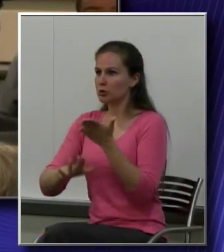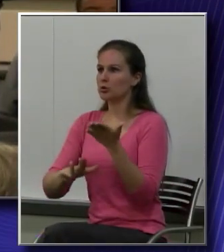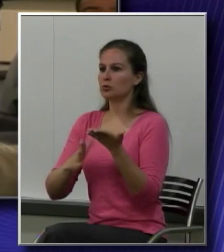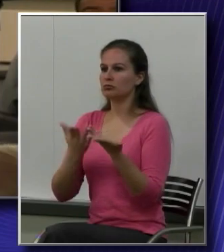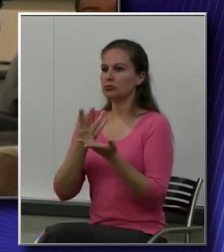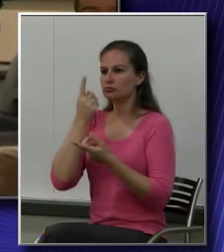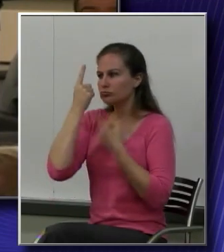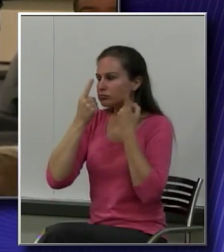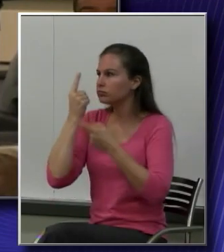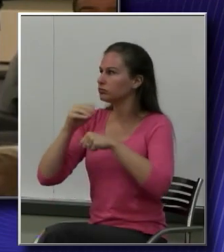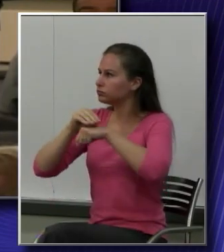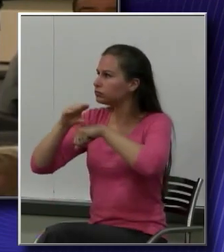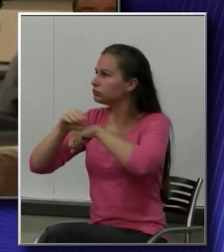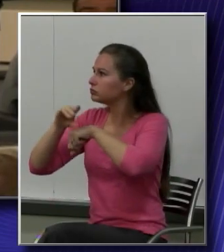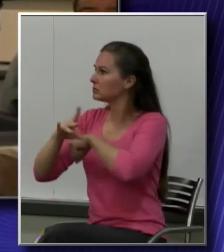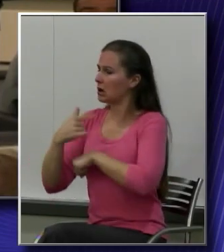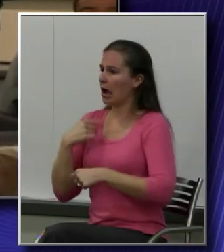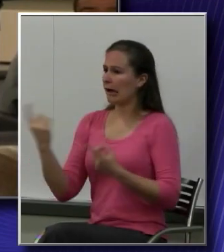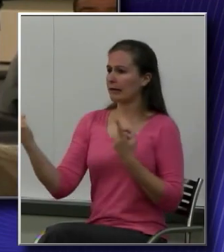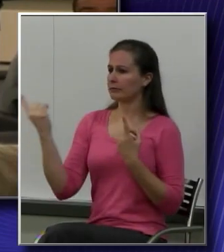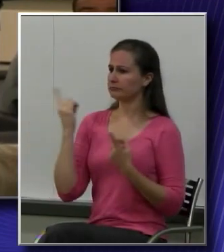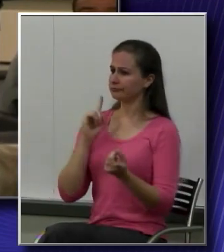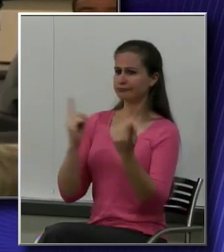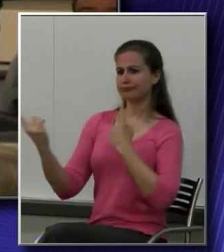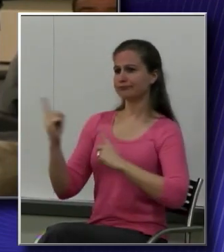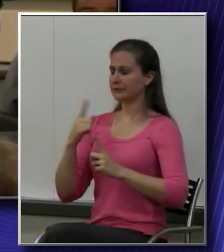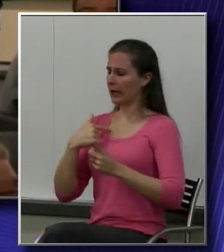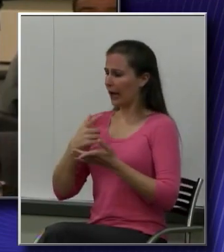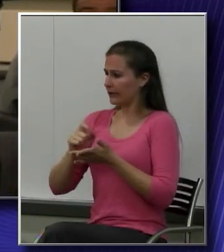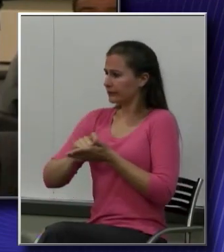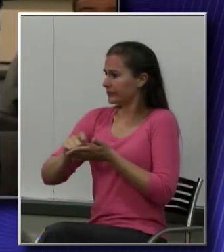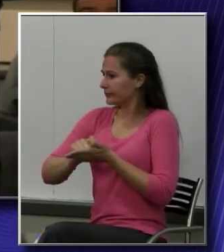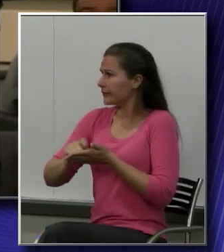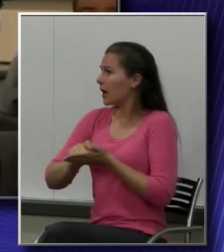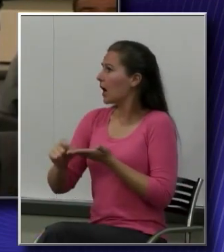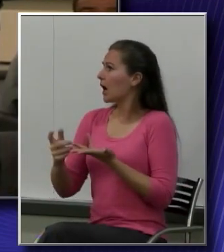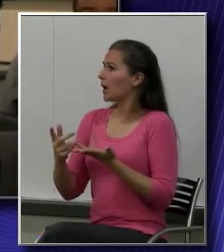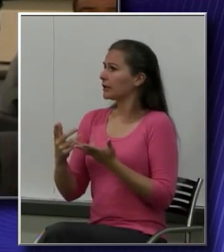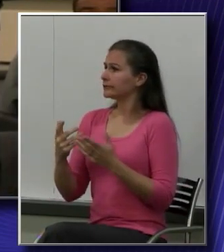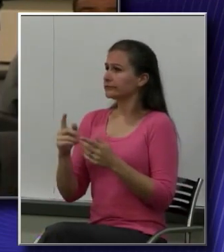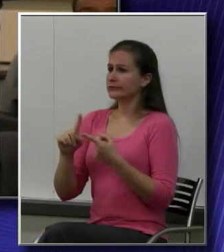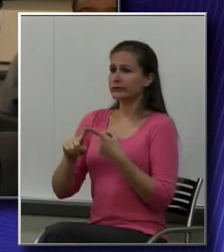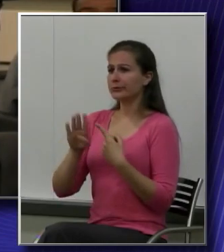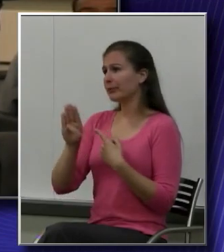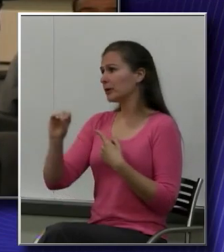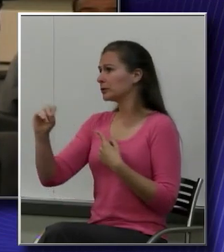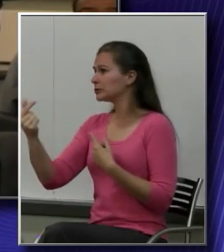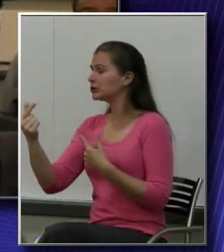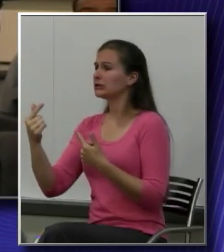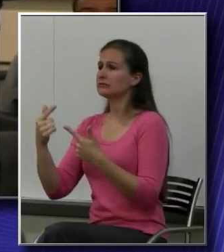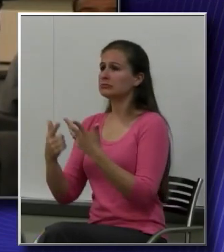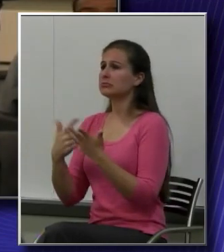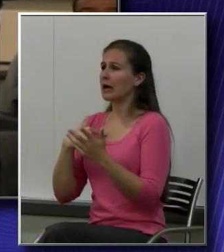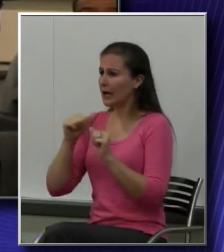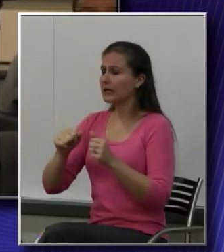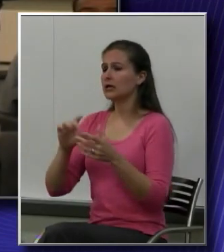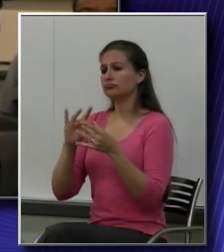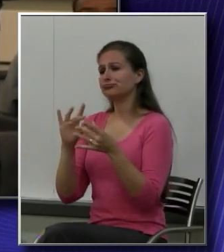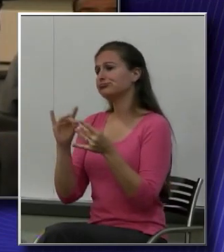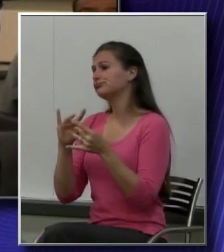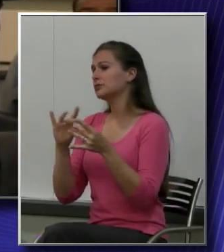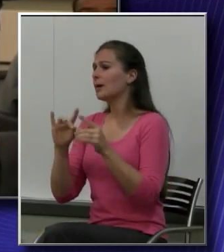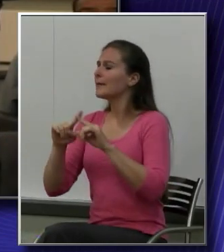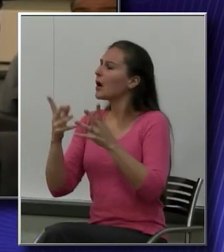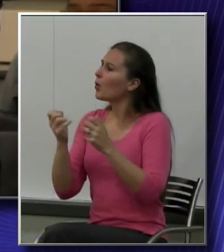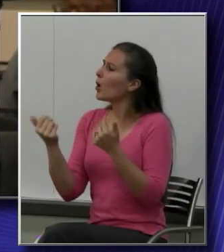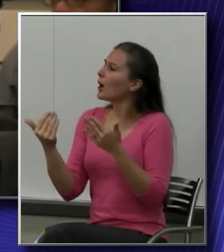can write to the Board of Governors and to anyone else. But I want someone who is